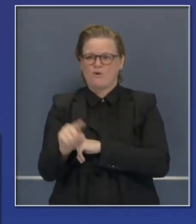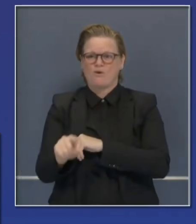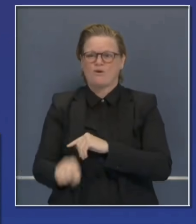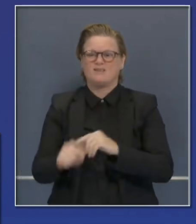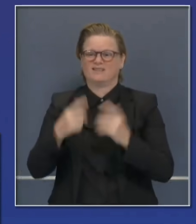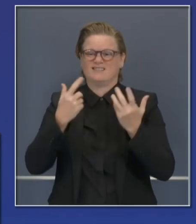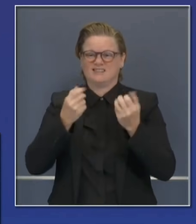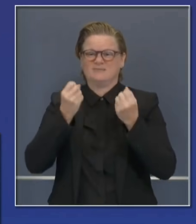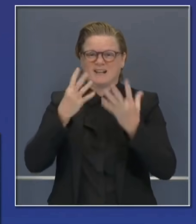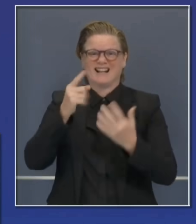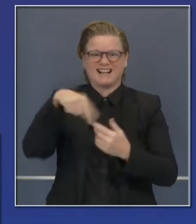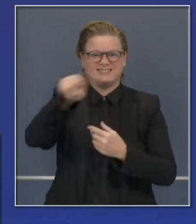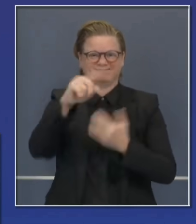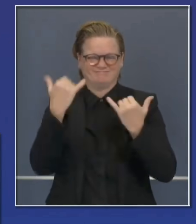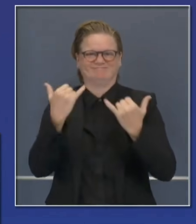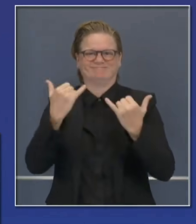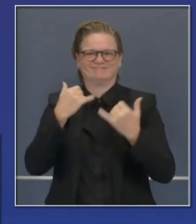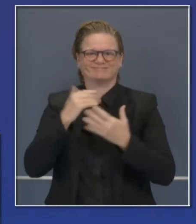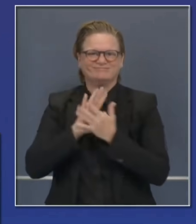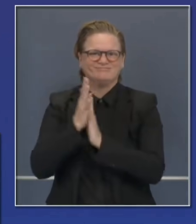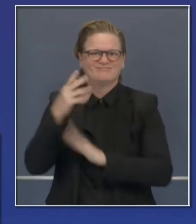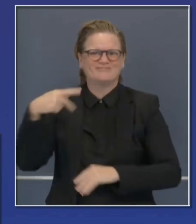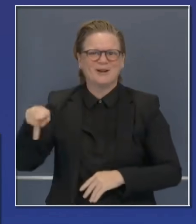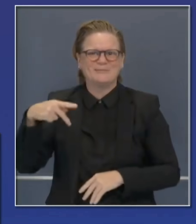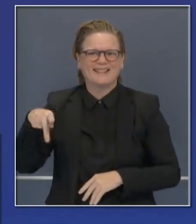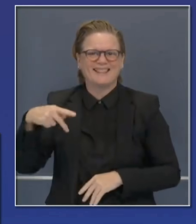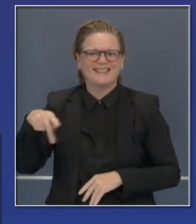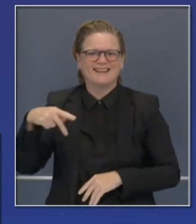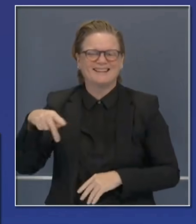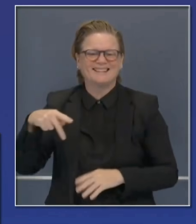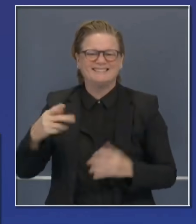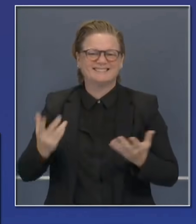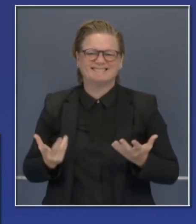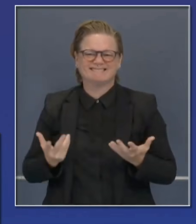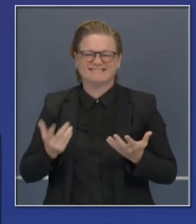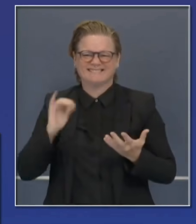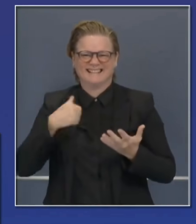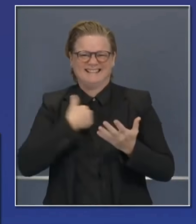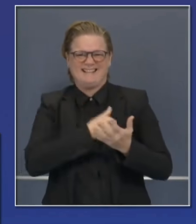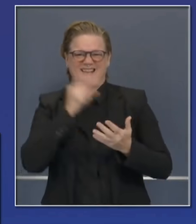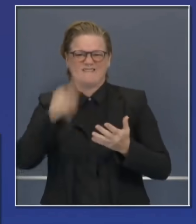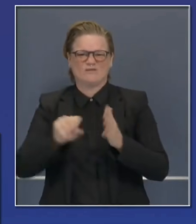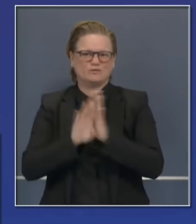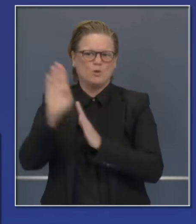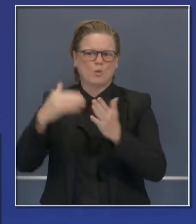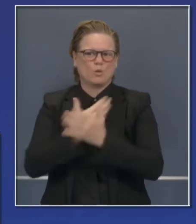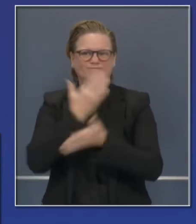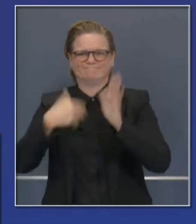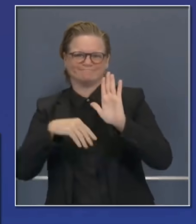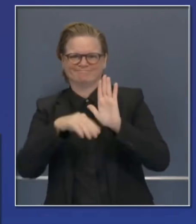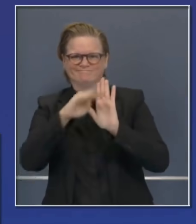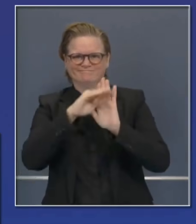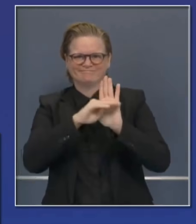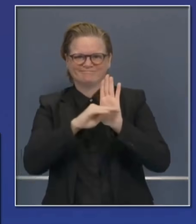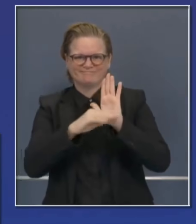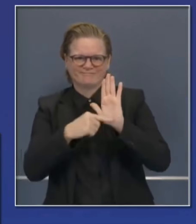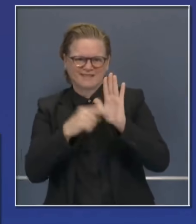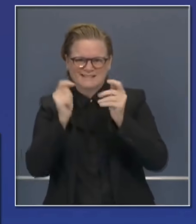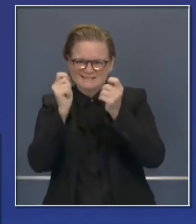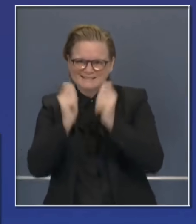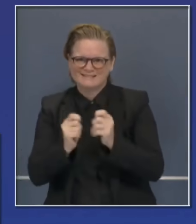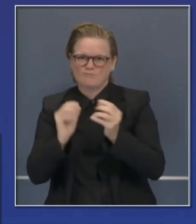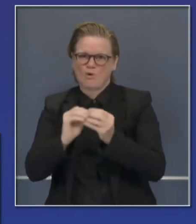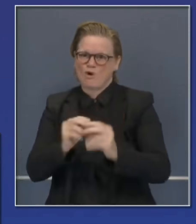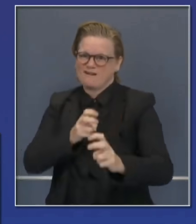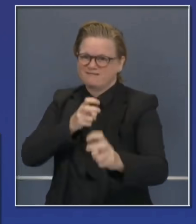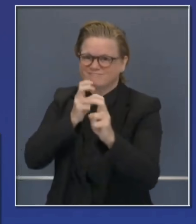tier, and we look at our own modifications statewide, not just those modifications we are seeing at a local level,